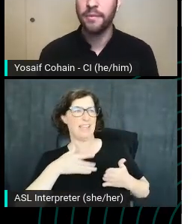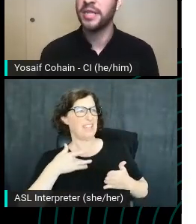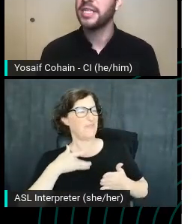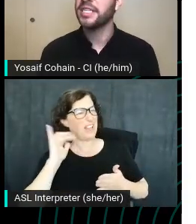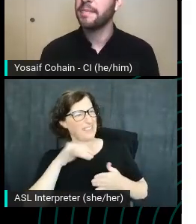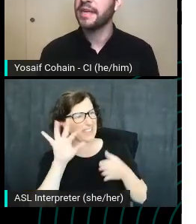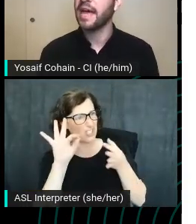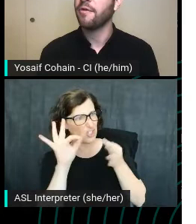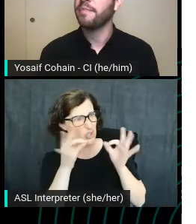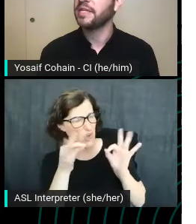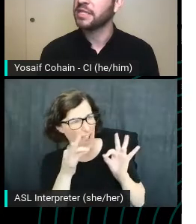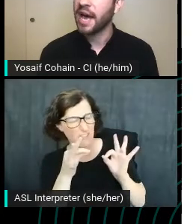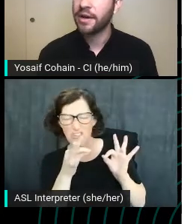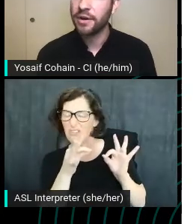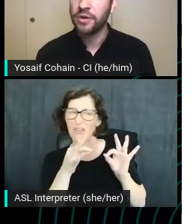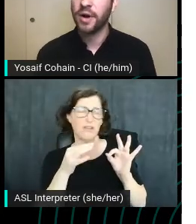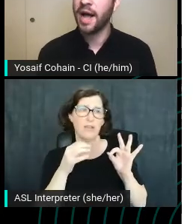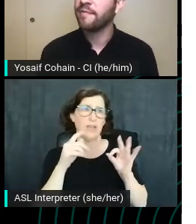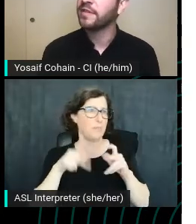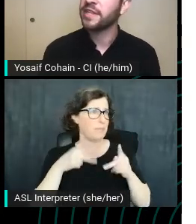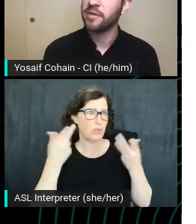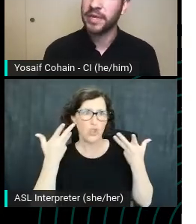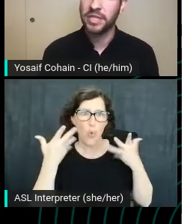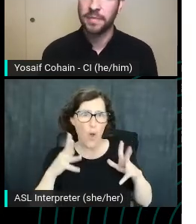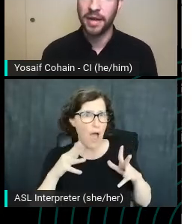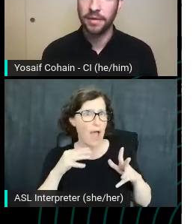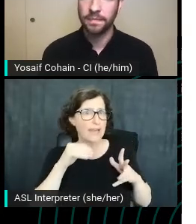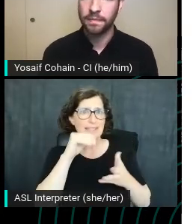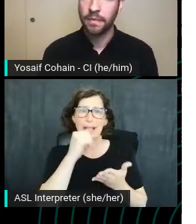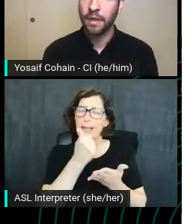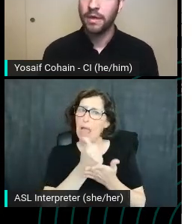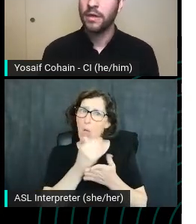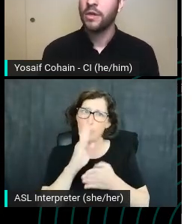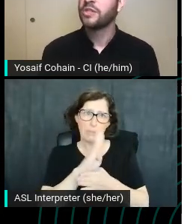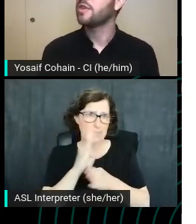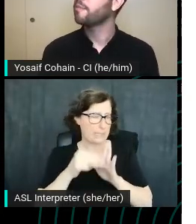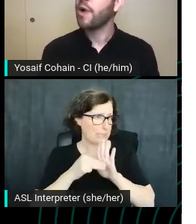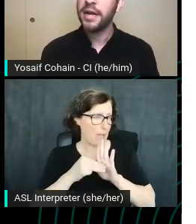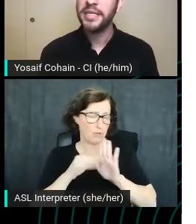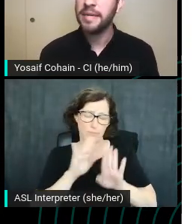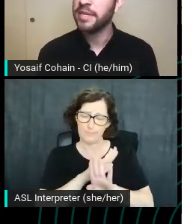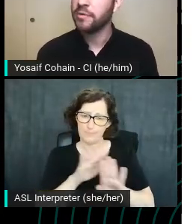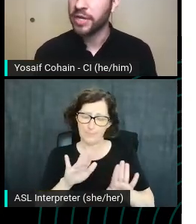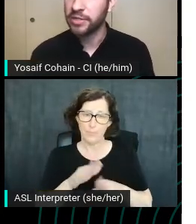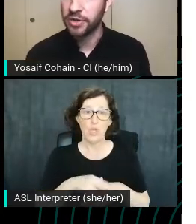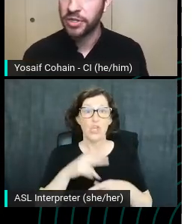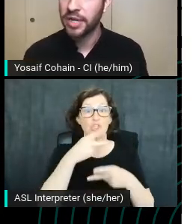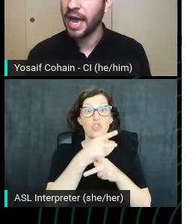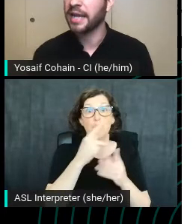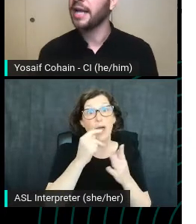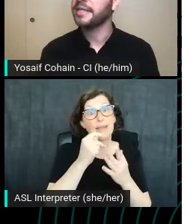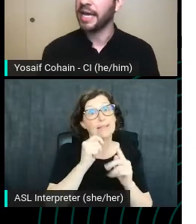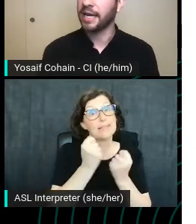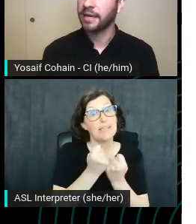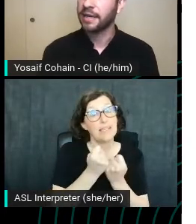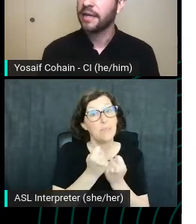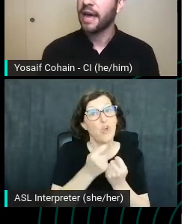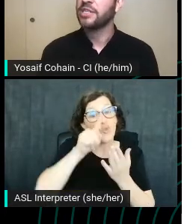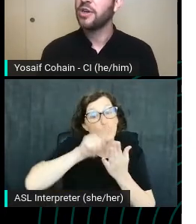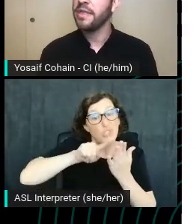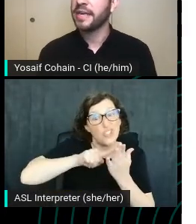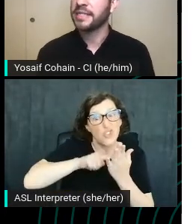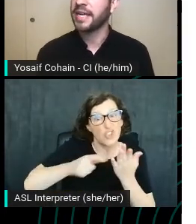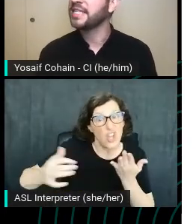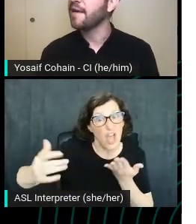distraction. It wasn't something that would be desired or helpful to their business model. So the product team did research and got data